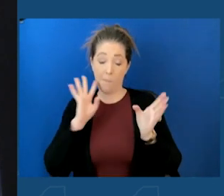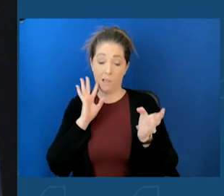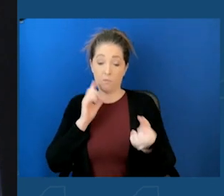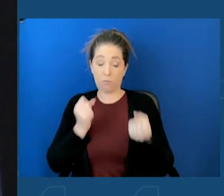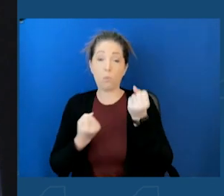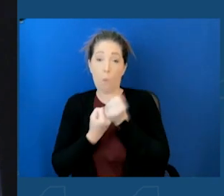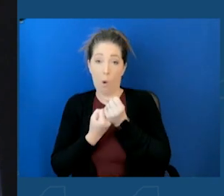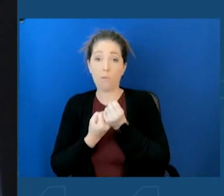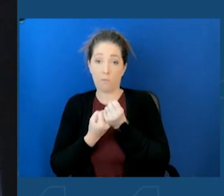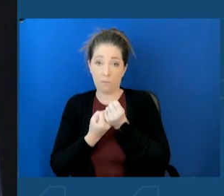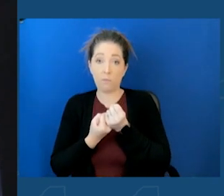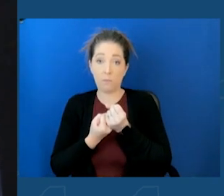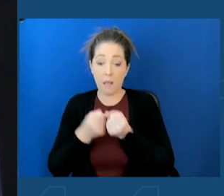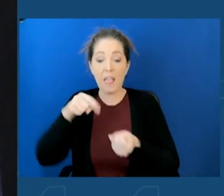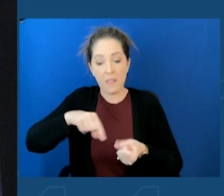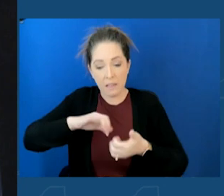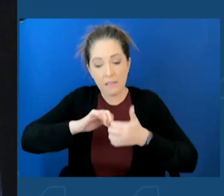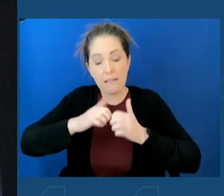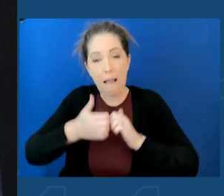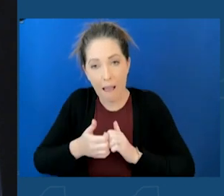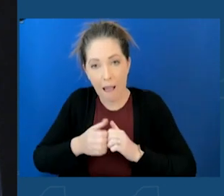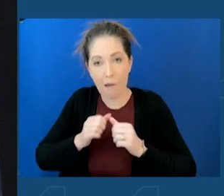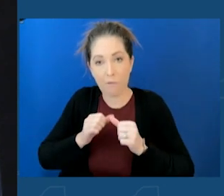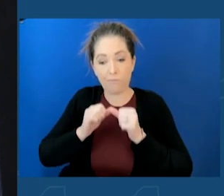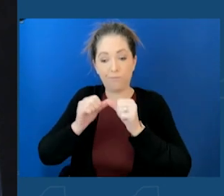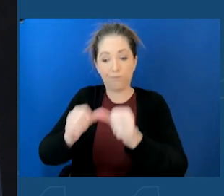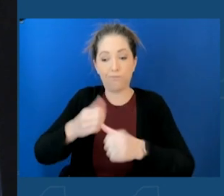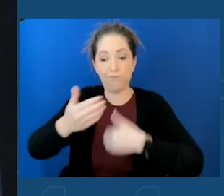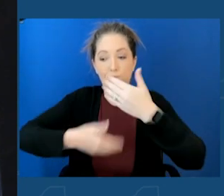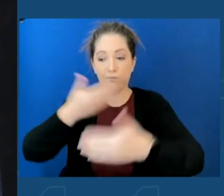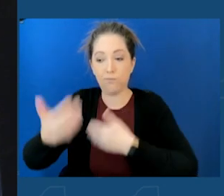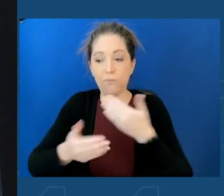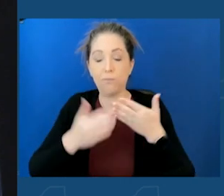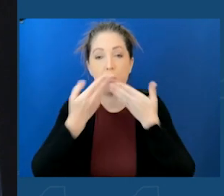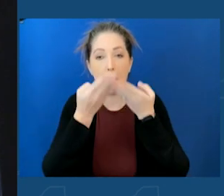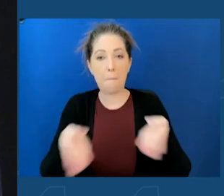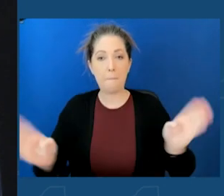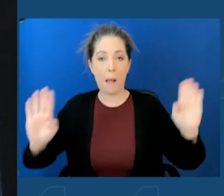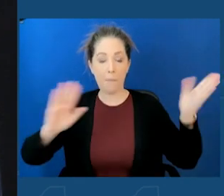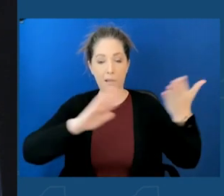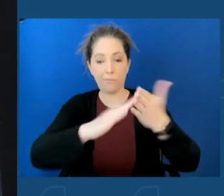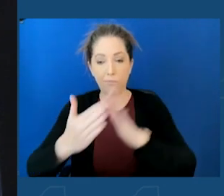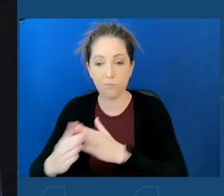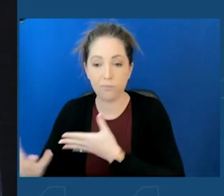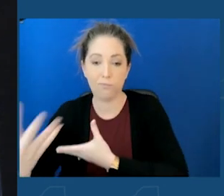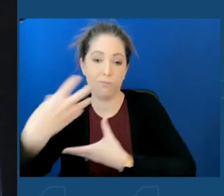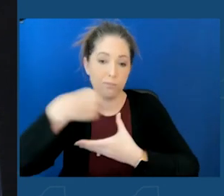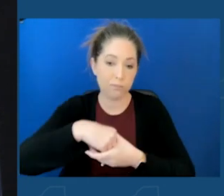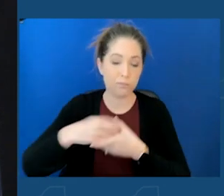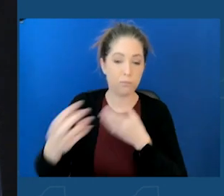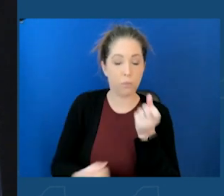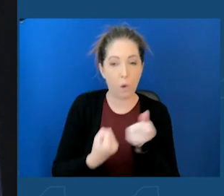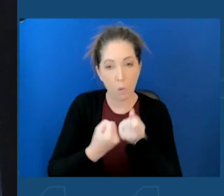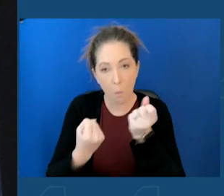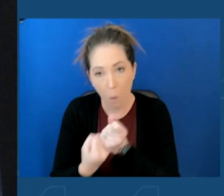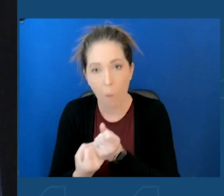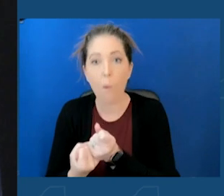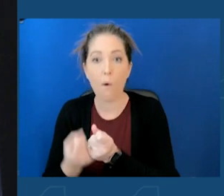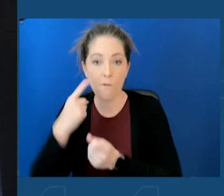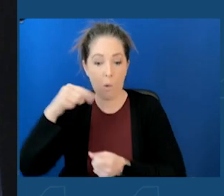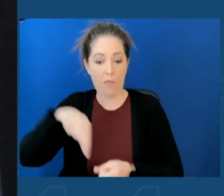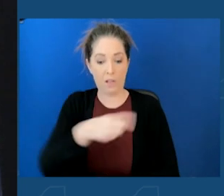is how you continue the public engagement, support, and involvement for this significant